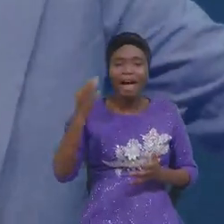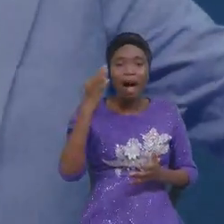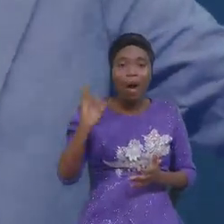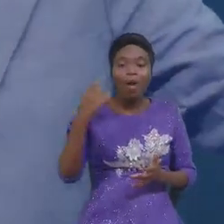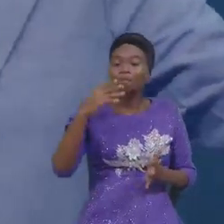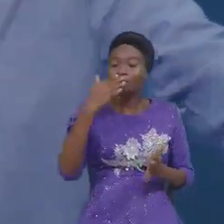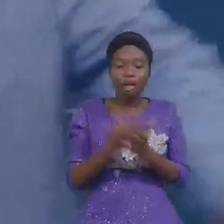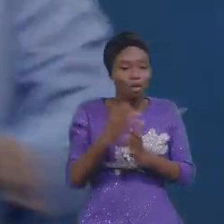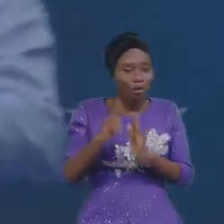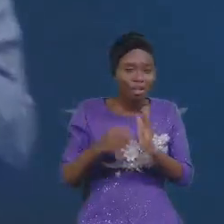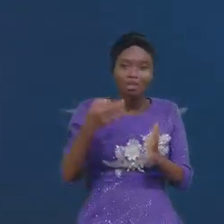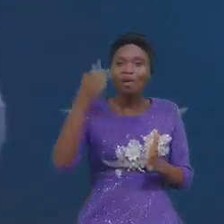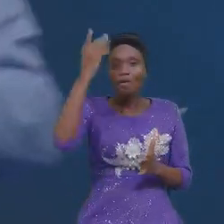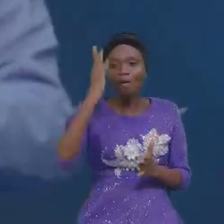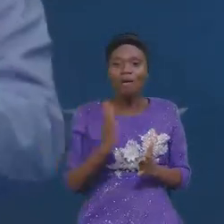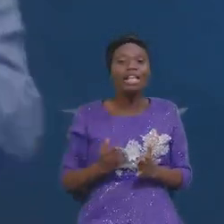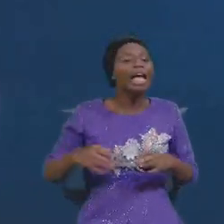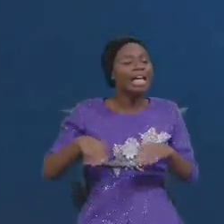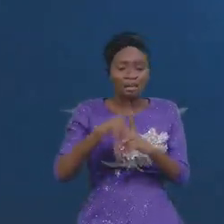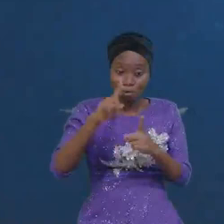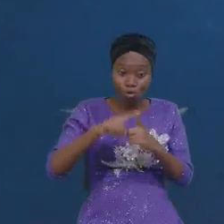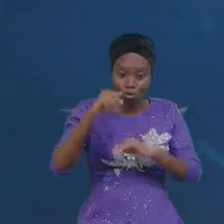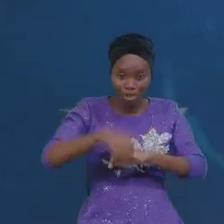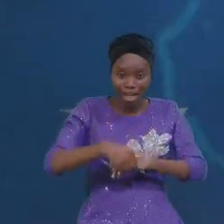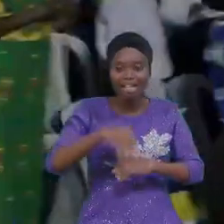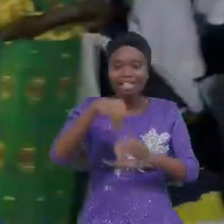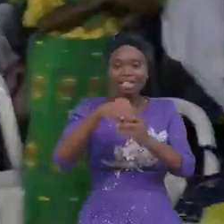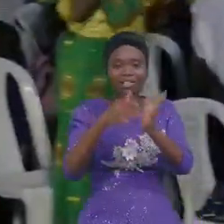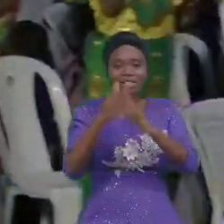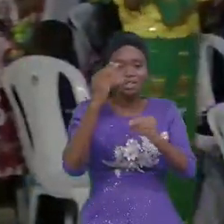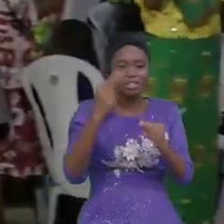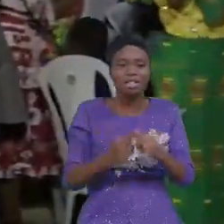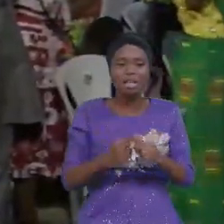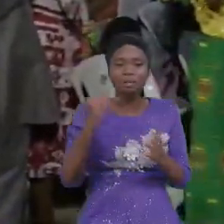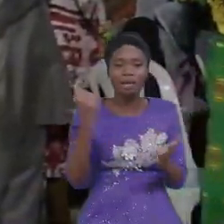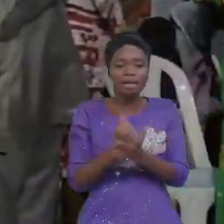of God even tonight in Jesus' name.